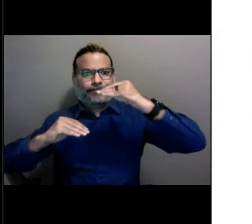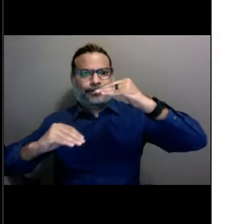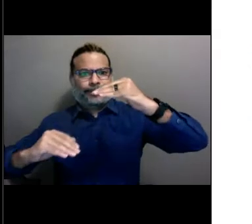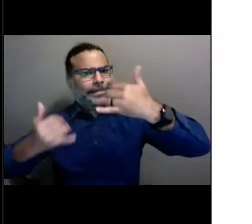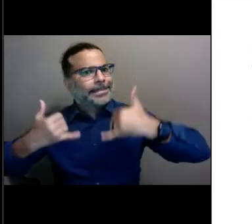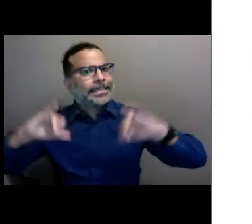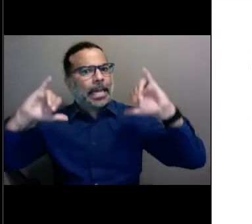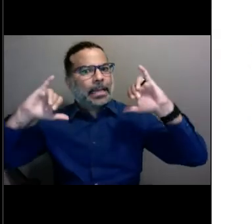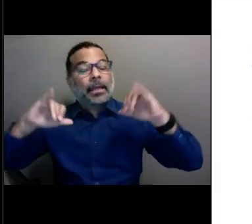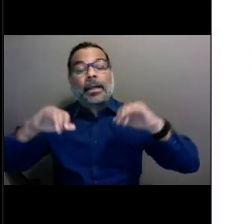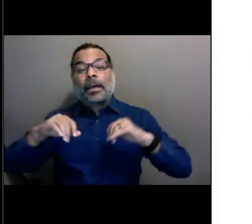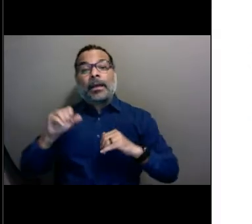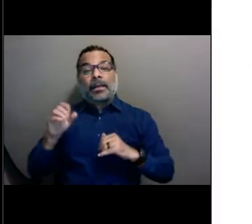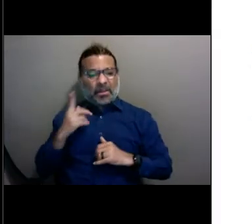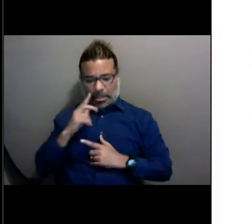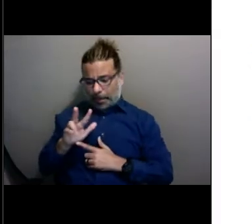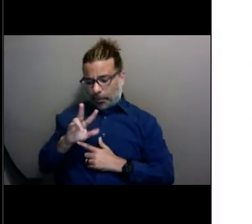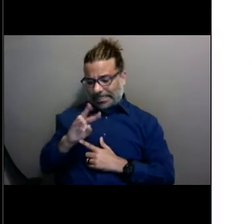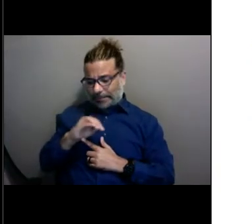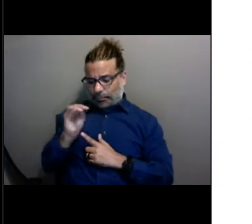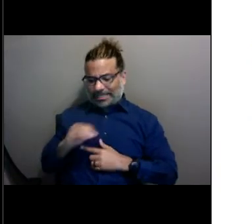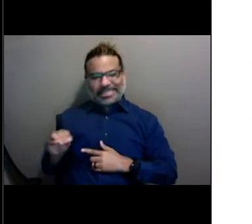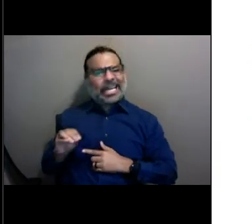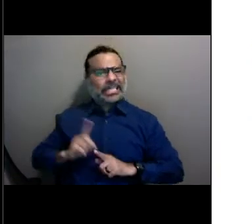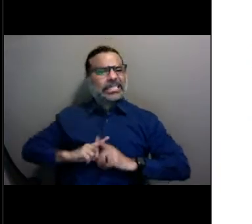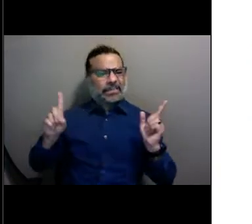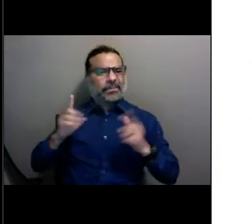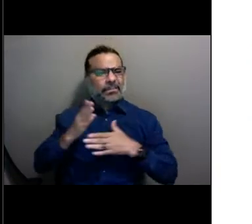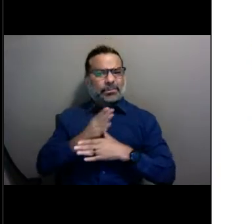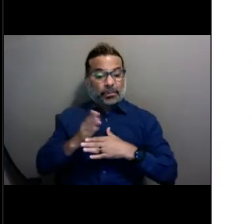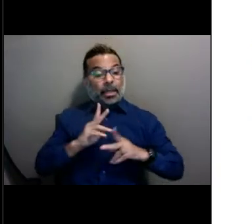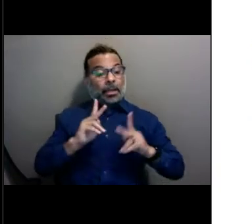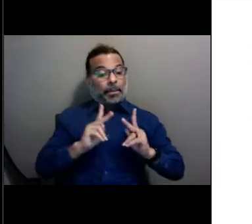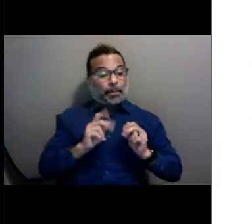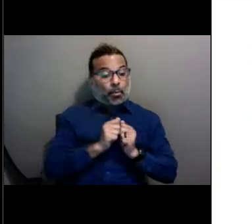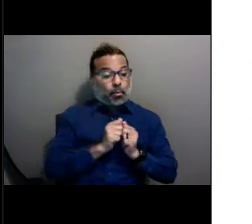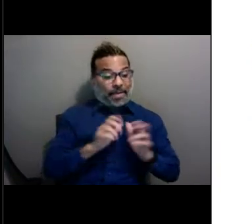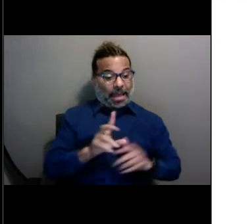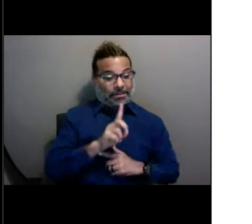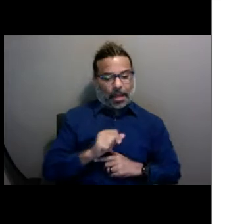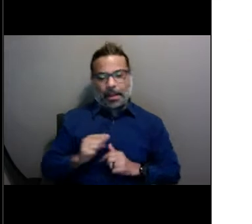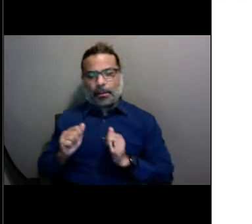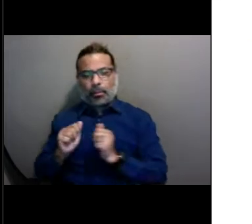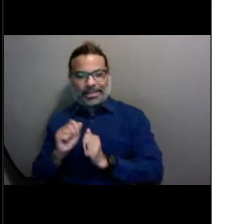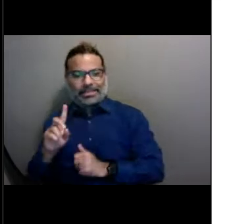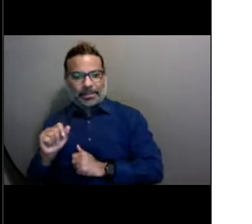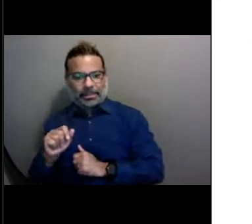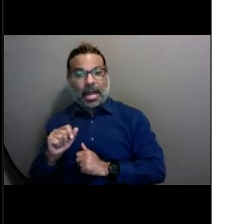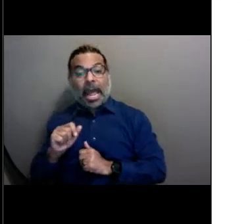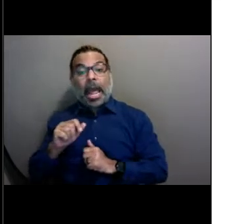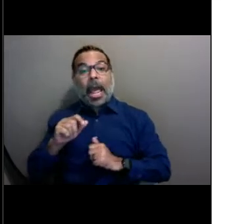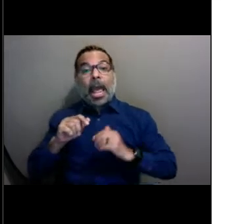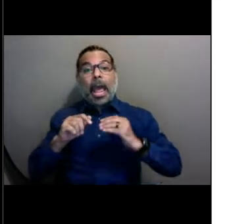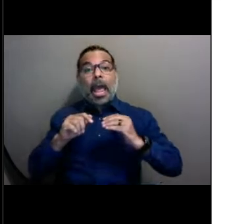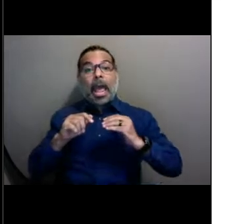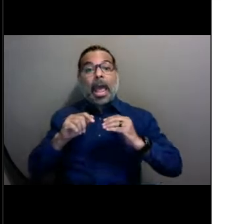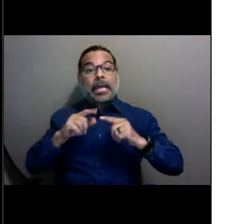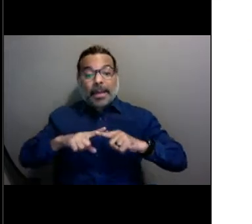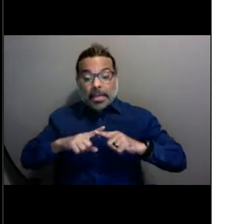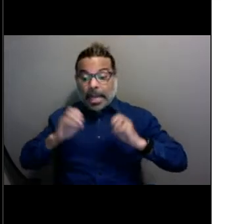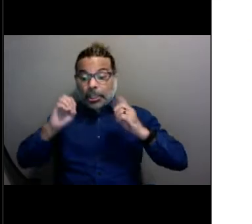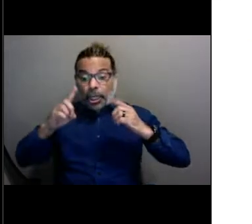There's about 37% pay differences between people with and without disabilities, and the earning gap widens by educational attainment.